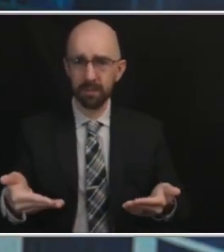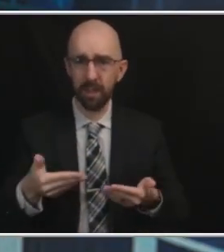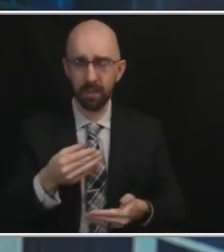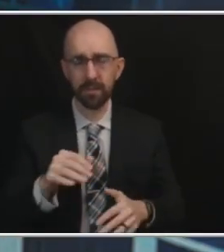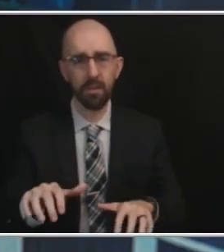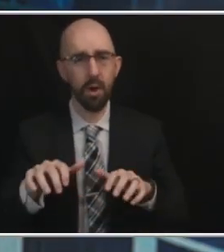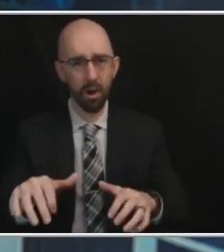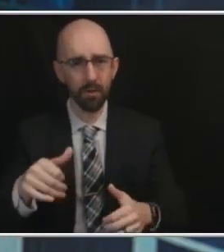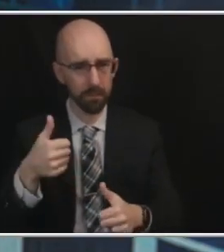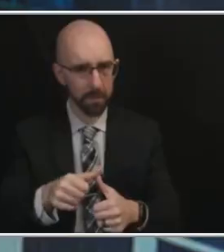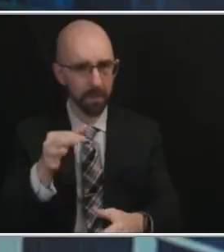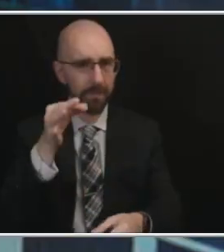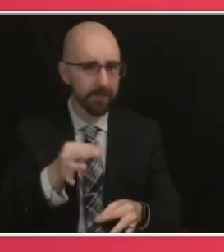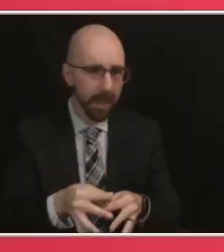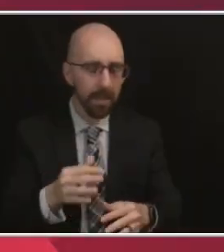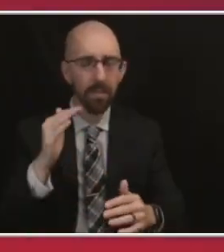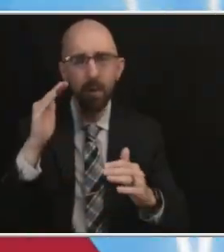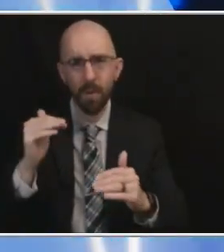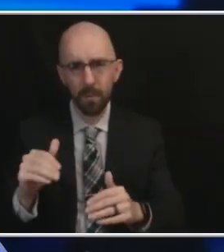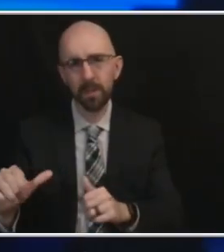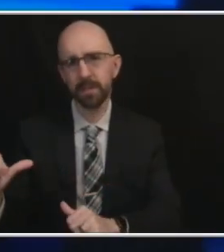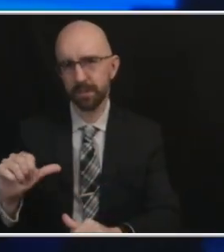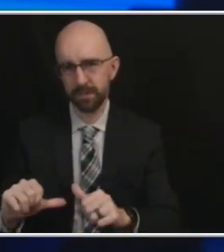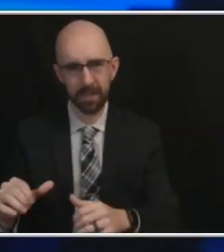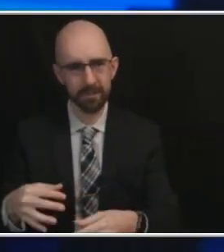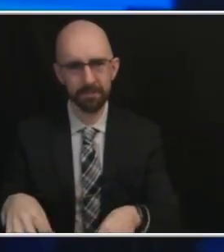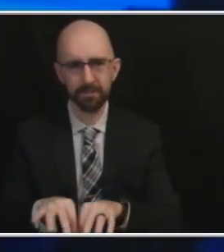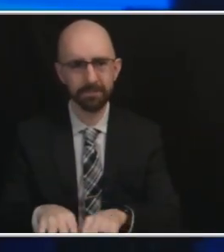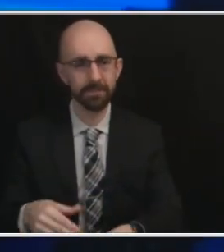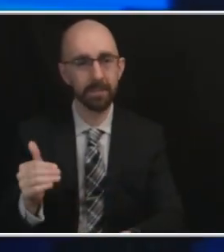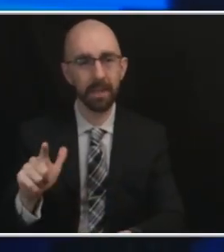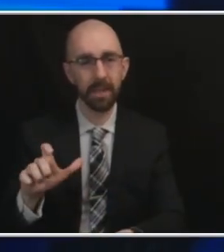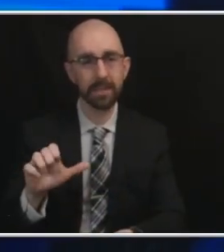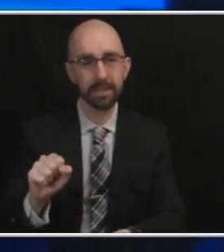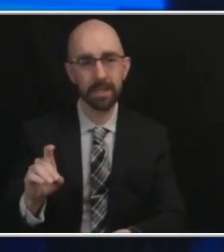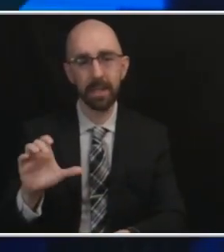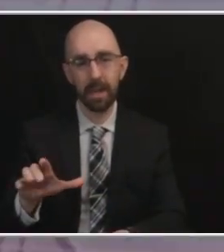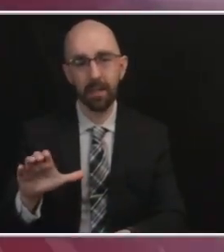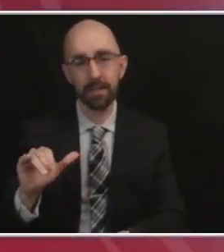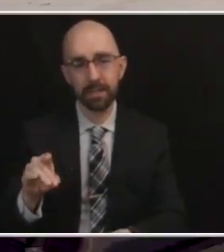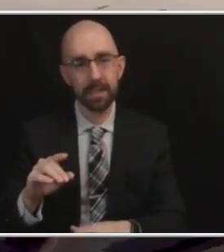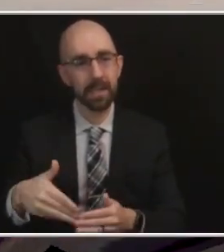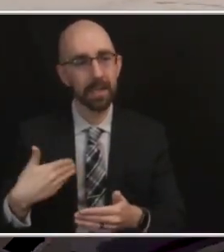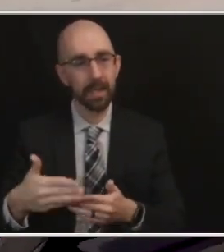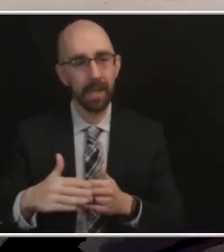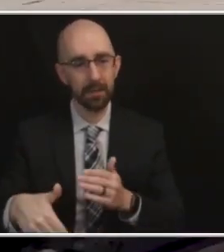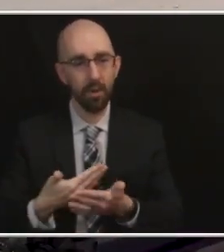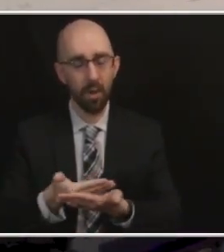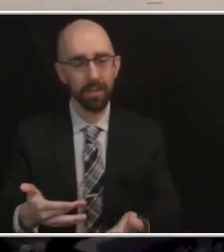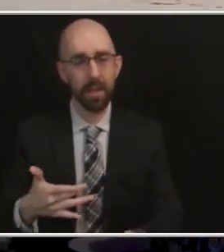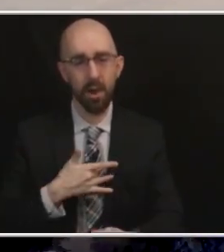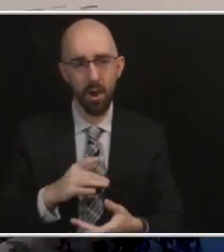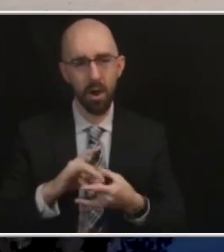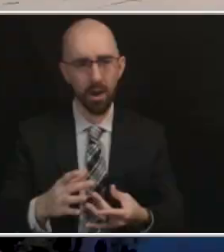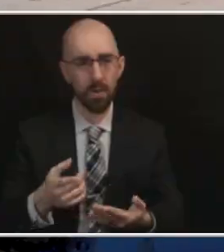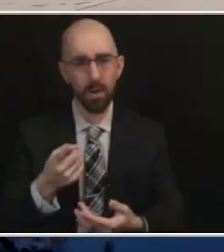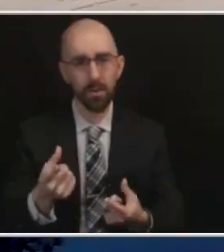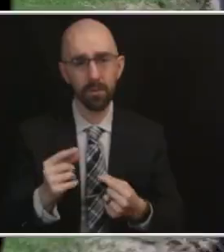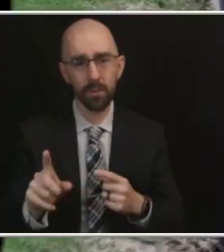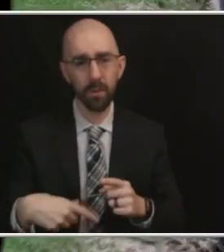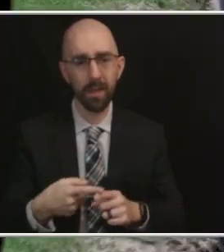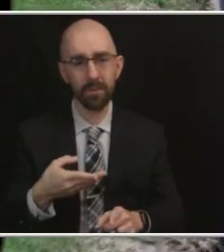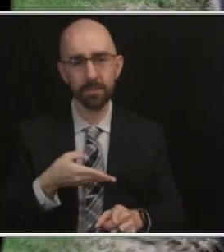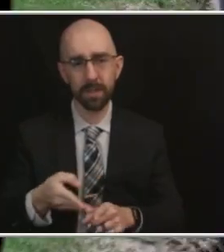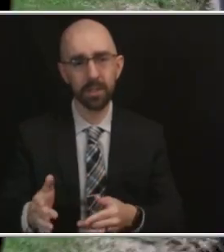faith, hope, and science. I'm Alexis Del Cid. On the next All Things Heart, what do you do when specialized medical